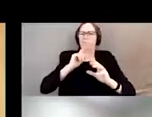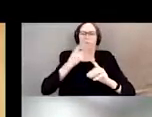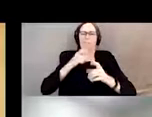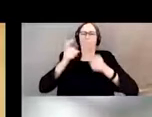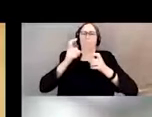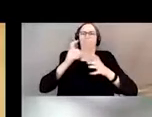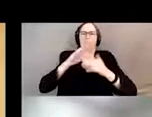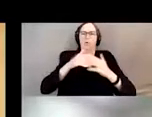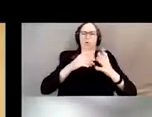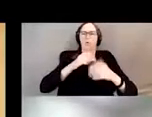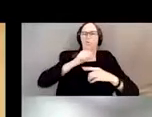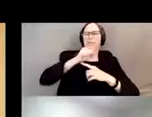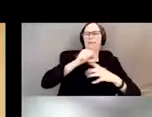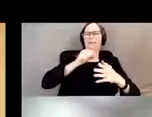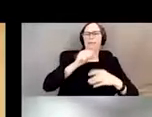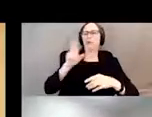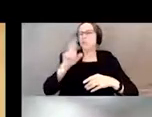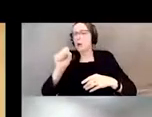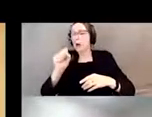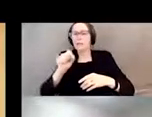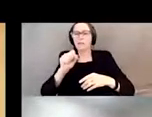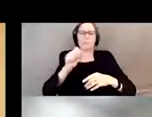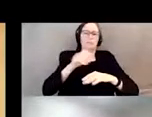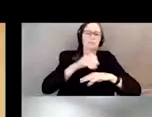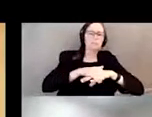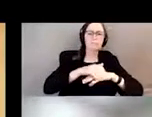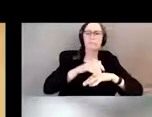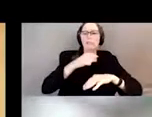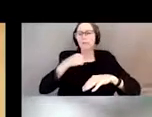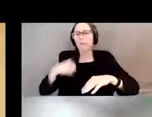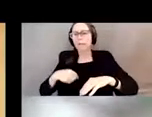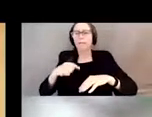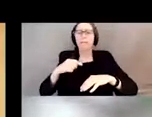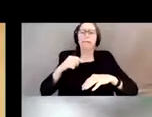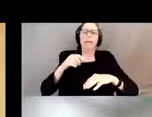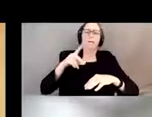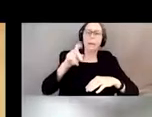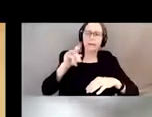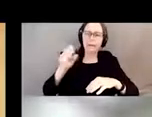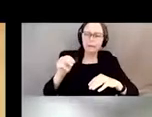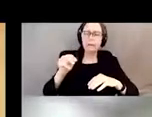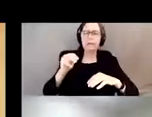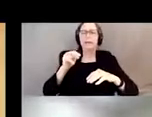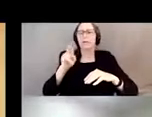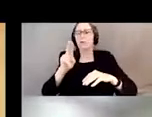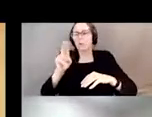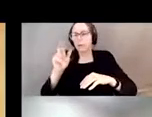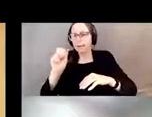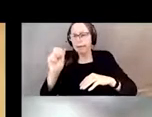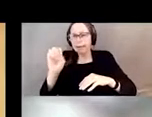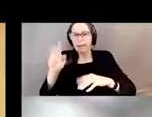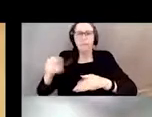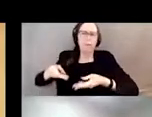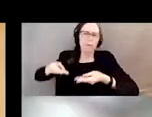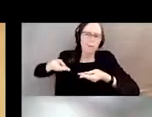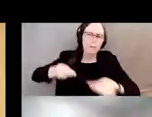United States, the United Kingdom, Pakistan, China, Saudi Arabia, the UAE will pour millions of